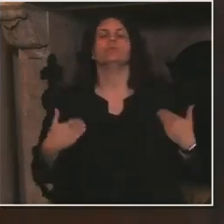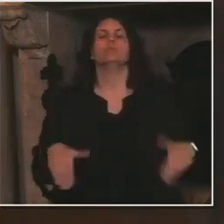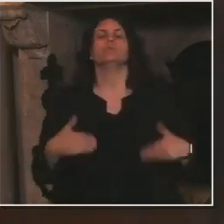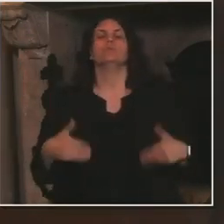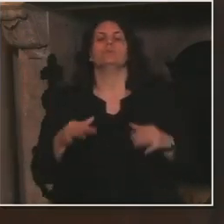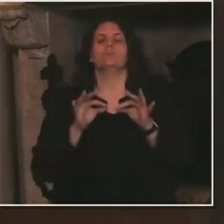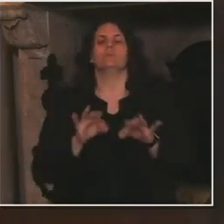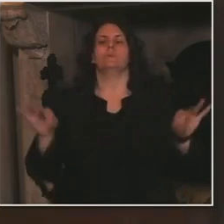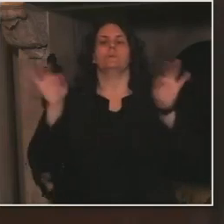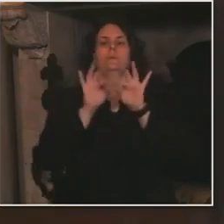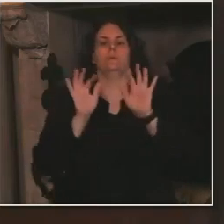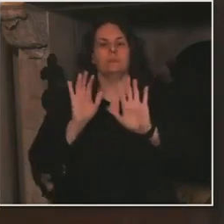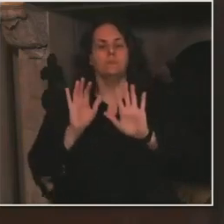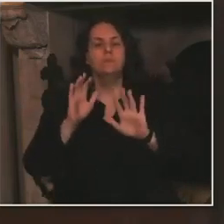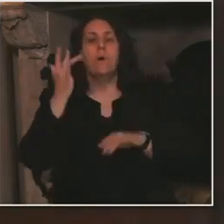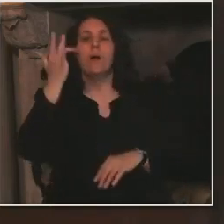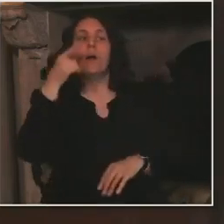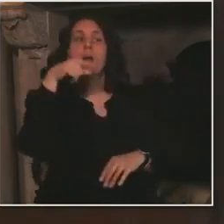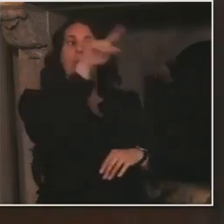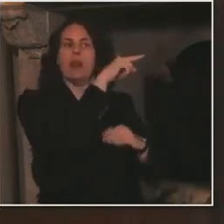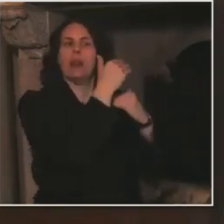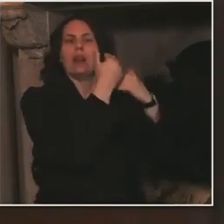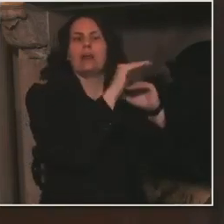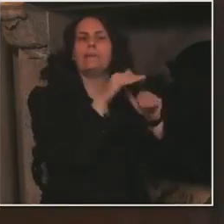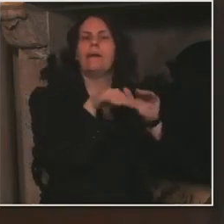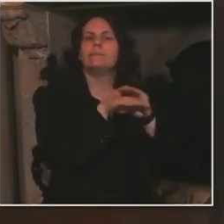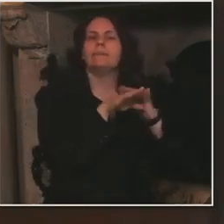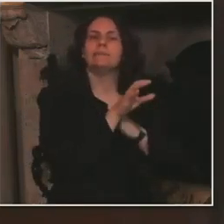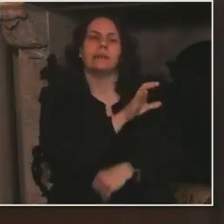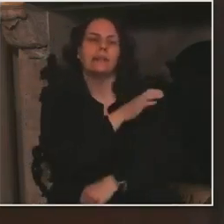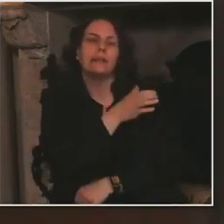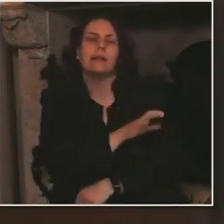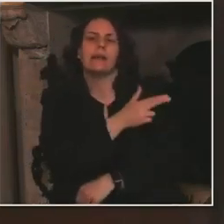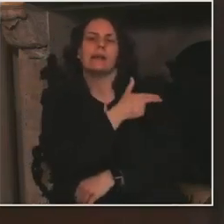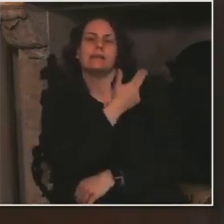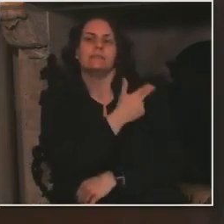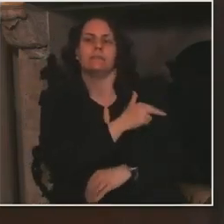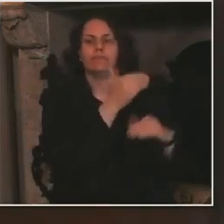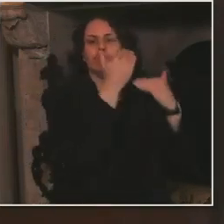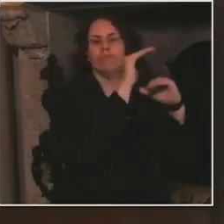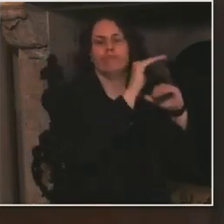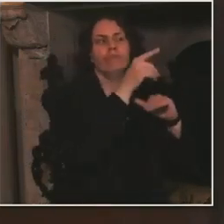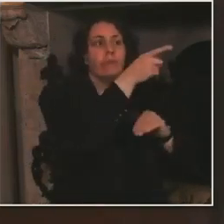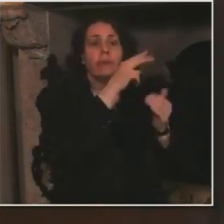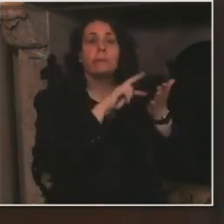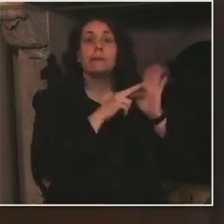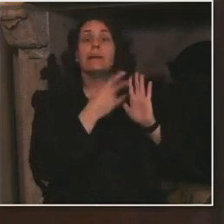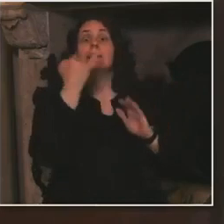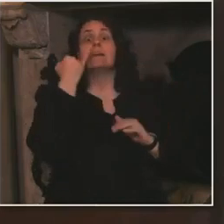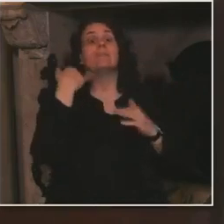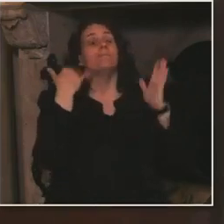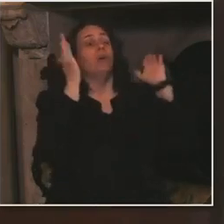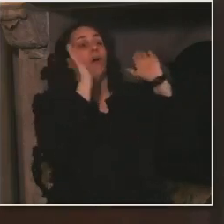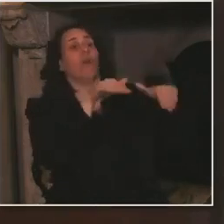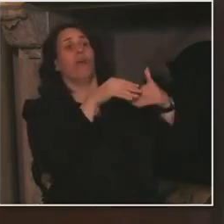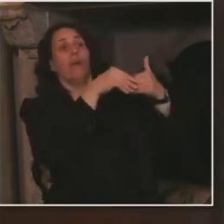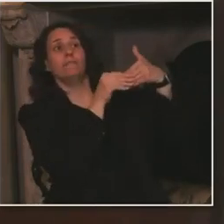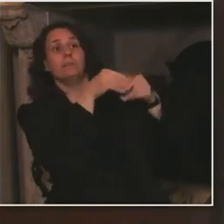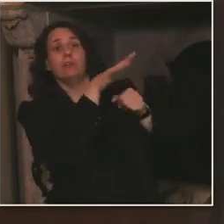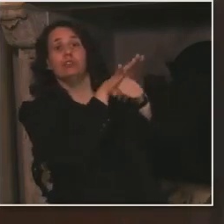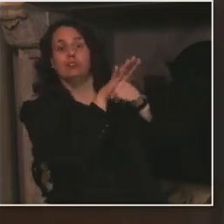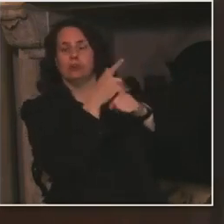could have the potential to severely overwhelm local governments and local healthcare workers. We don't want that to happen. That's why